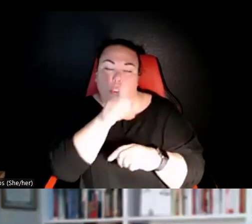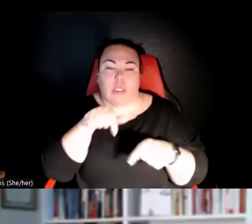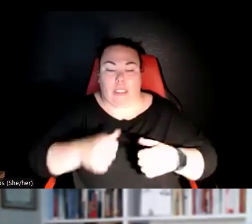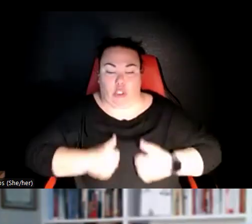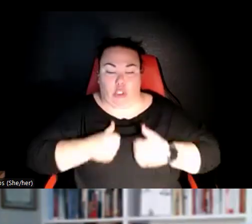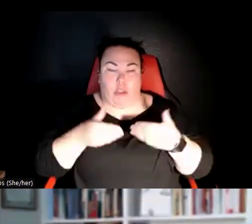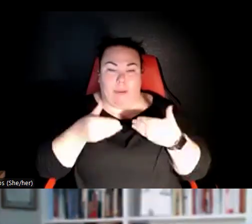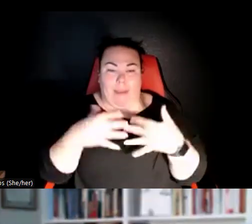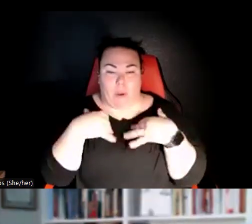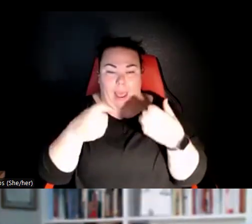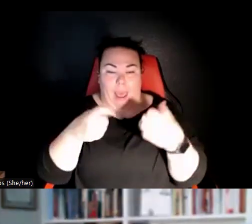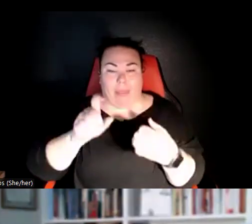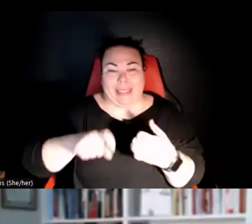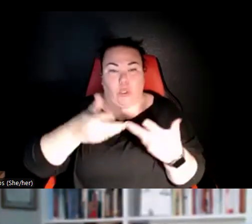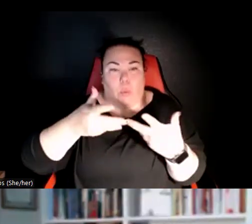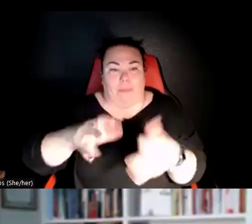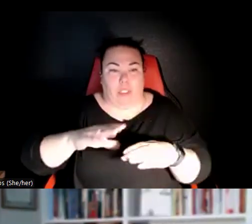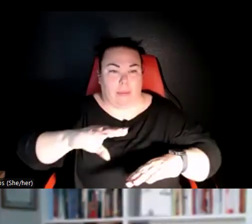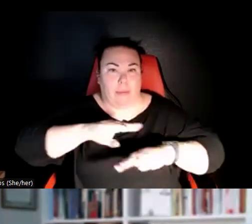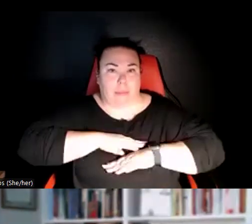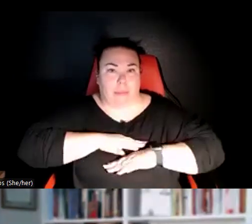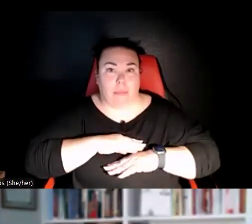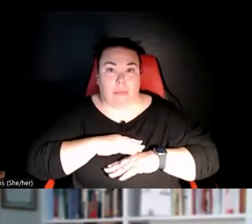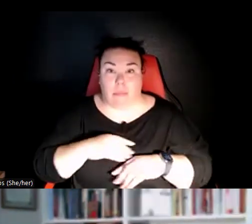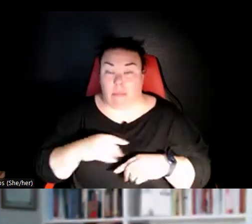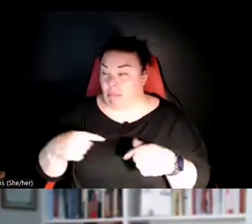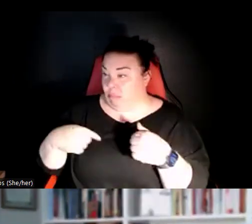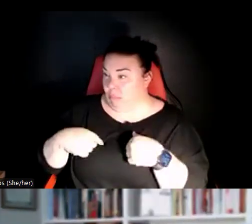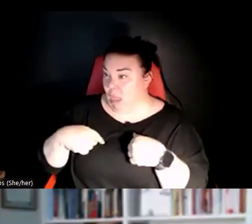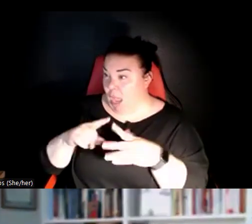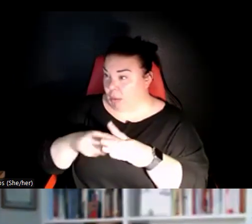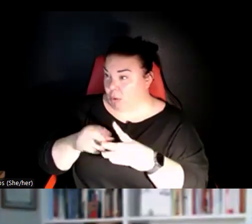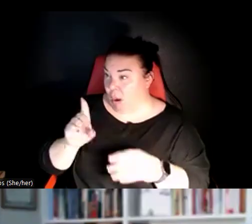addressed? So I can start, Deborah, if that's okay.